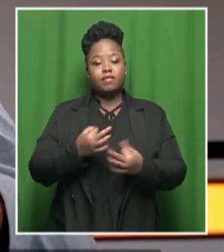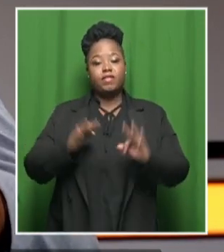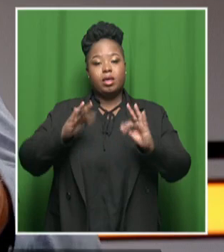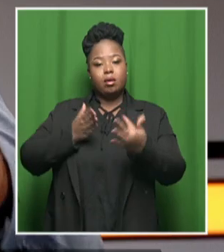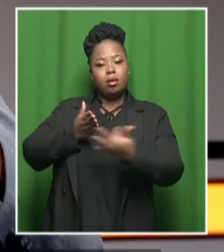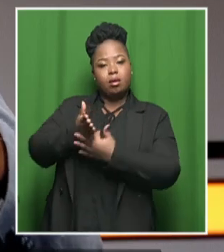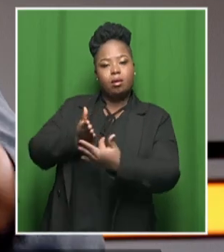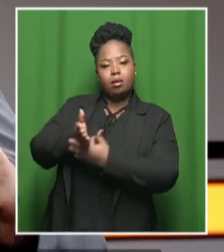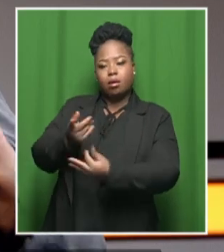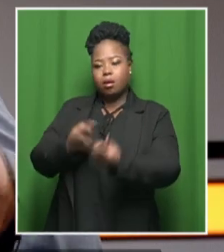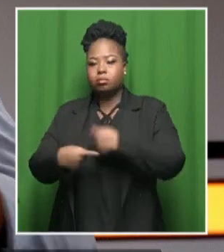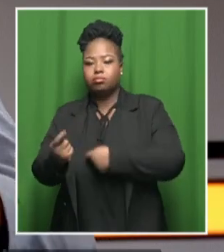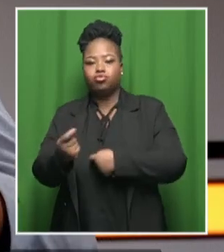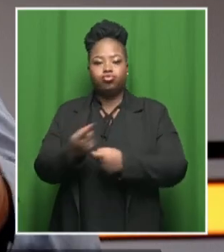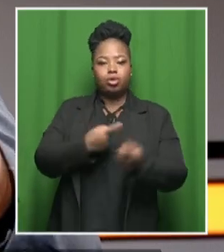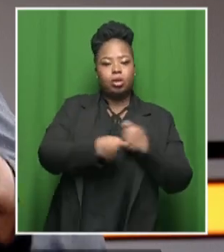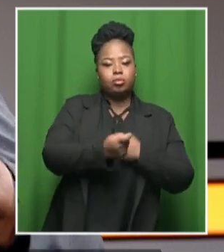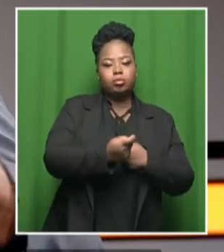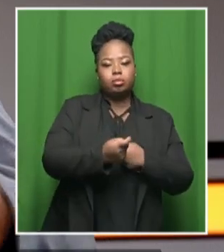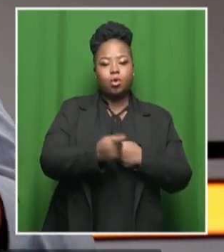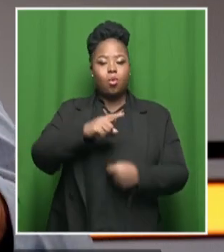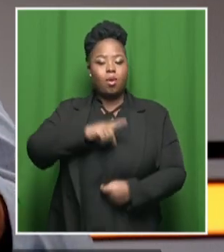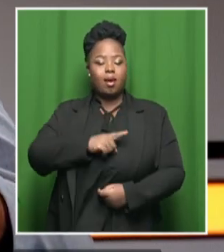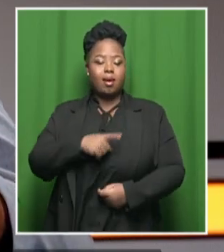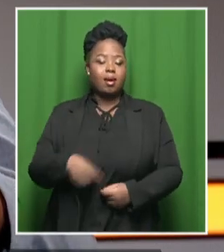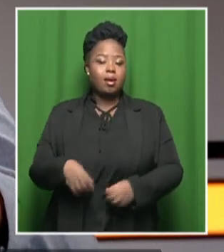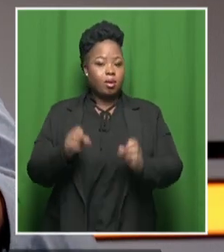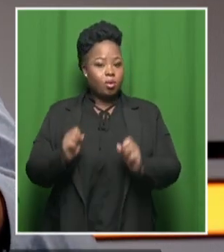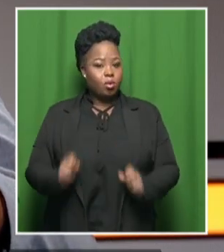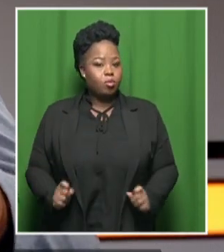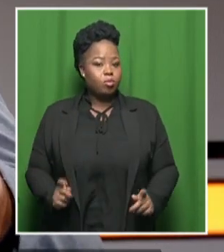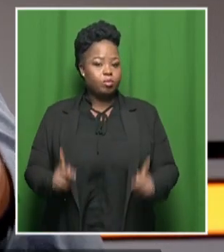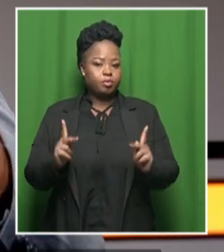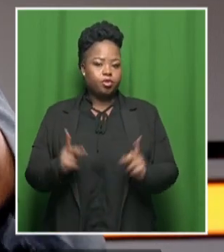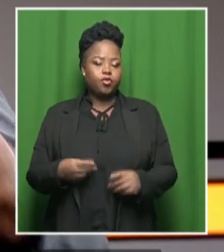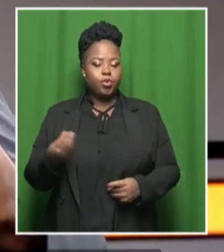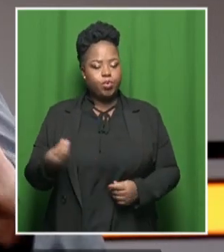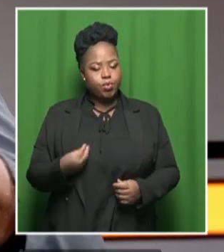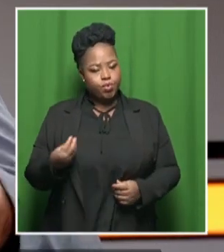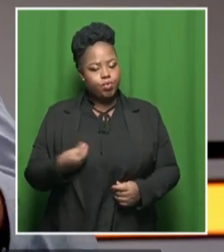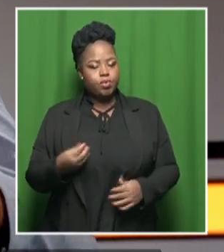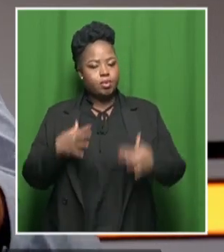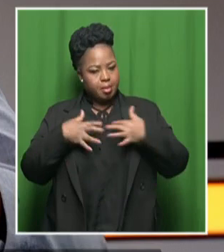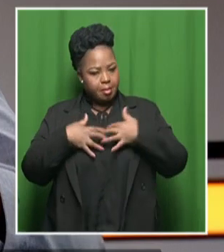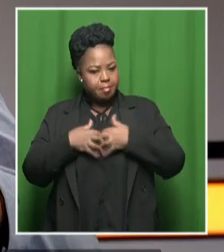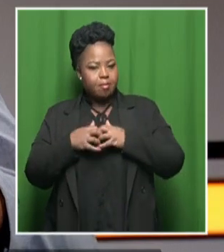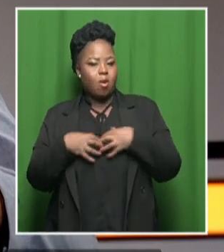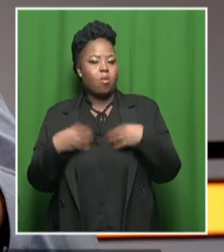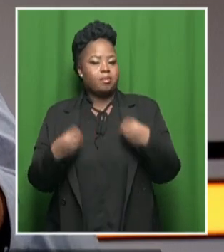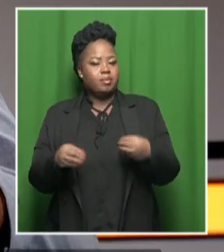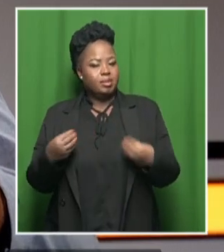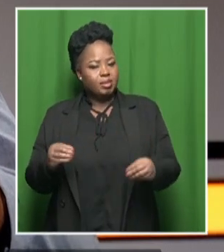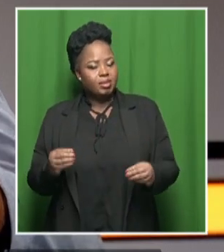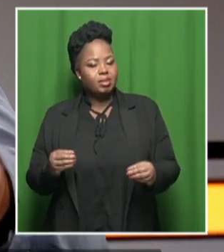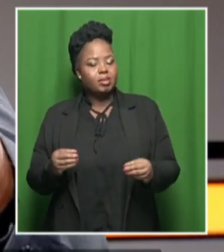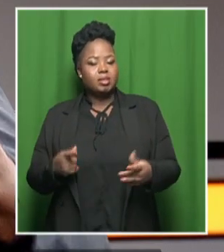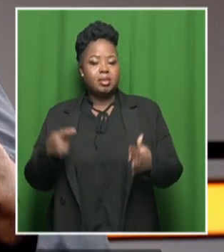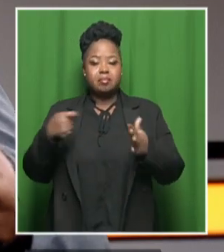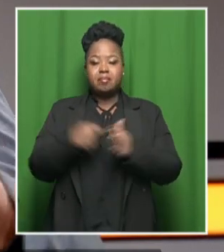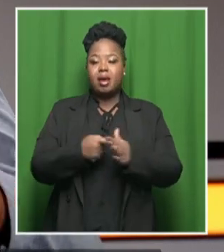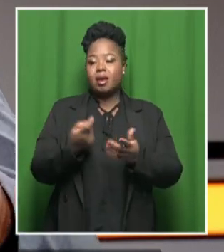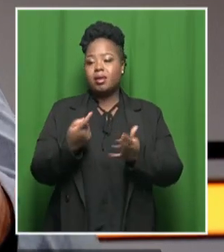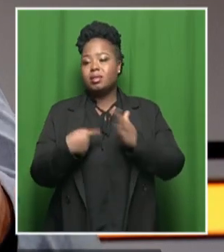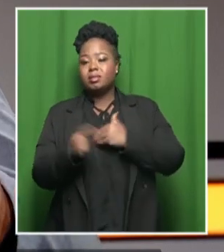to give opportunity of young people, of entrepreneurs, or